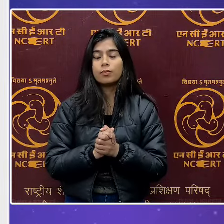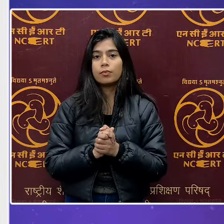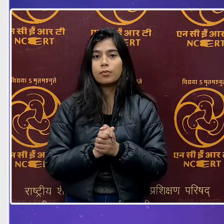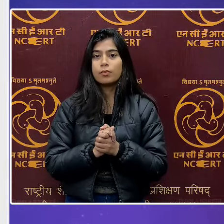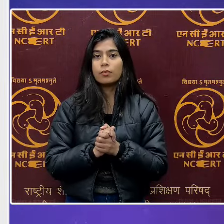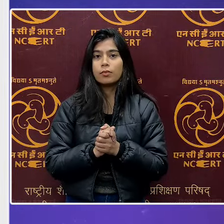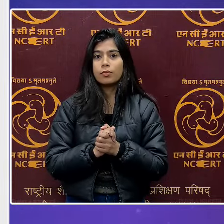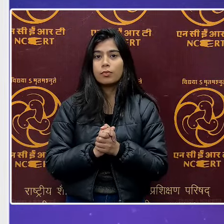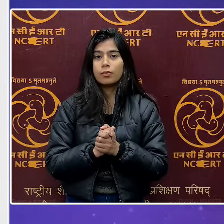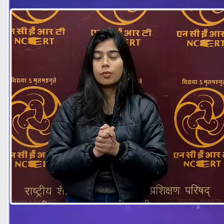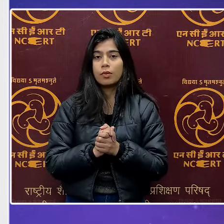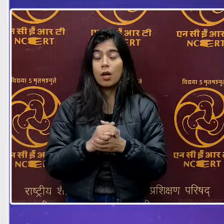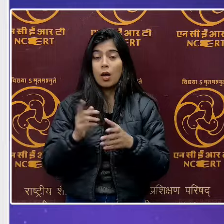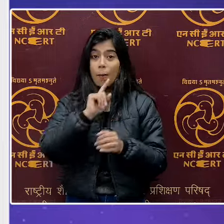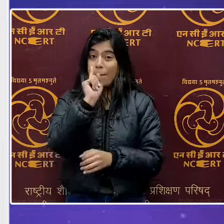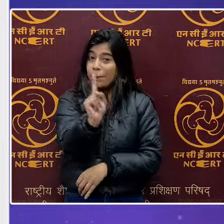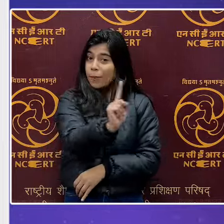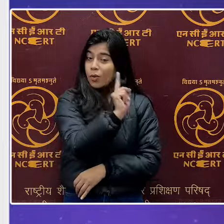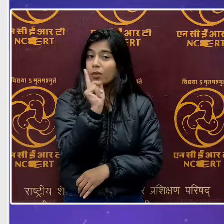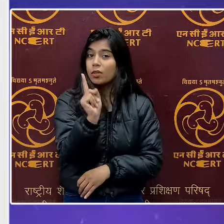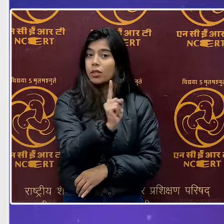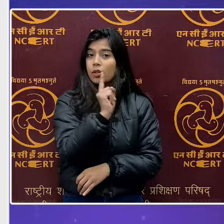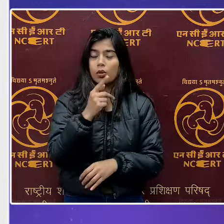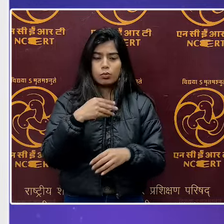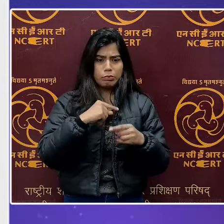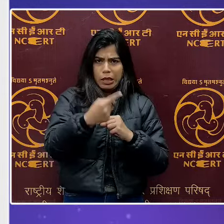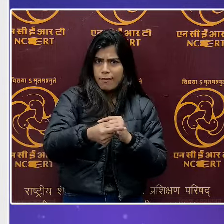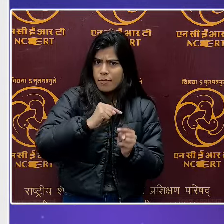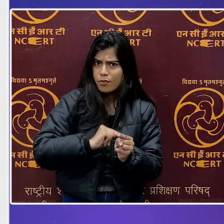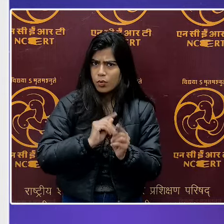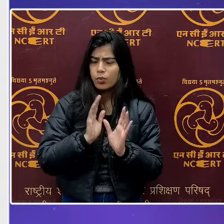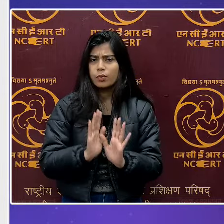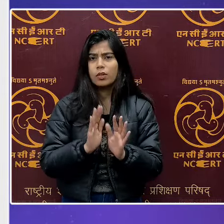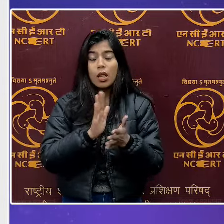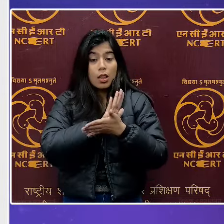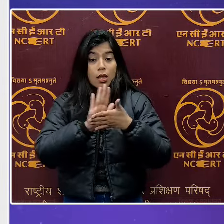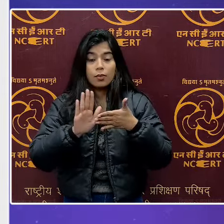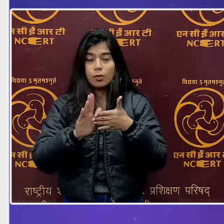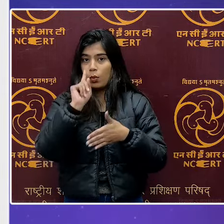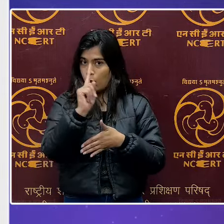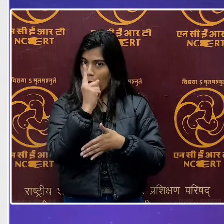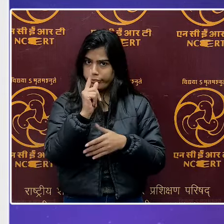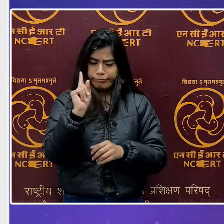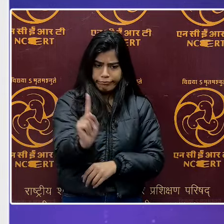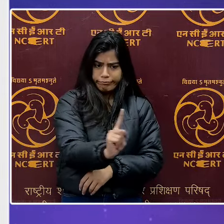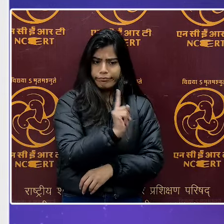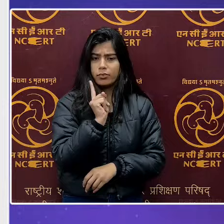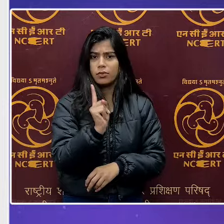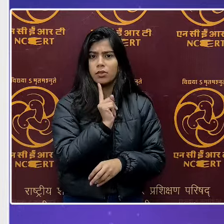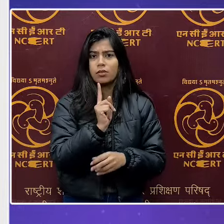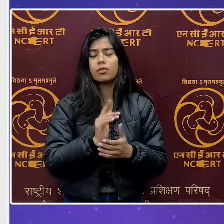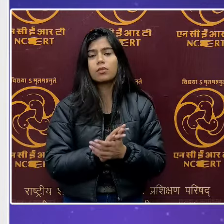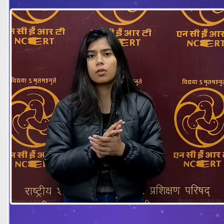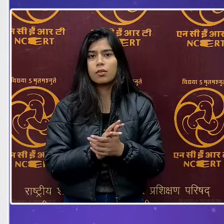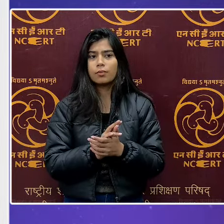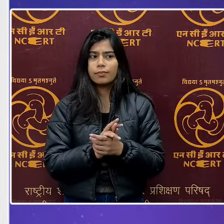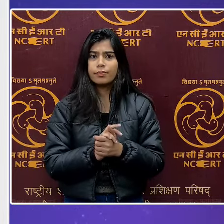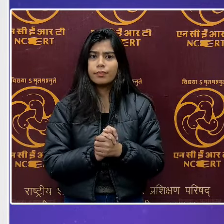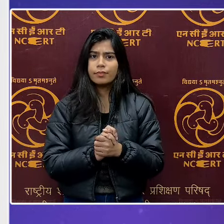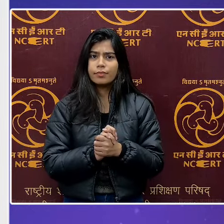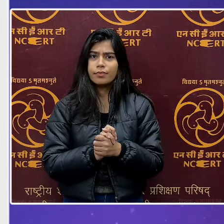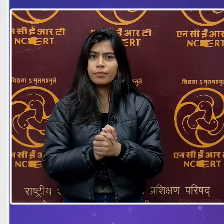whereas motion of the blades of a fan is not to and fro. It completes one oscillation, then it doesn't move to and fro.